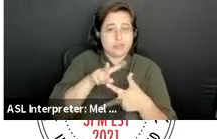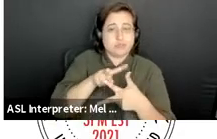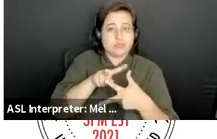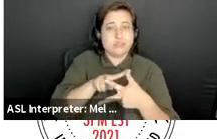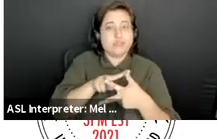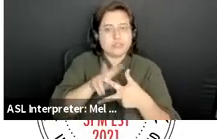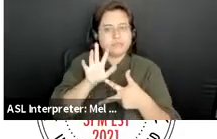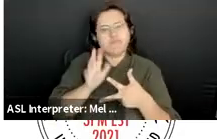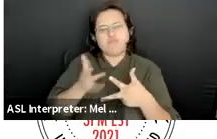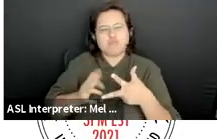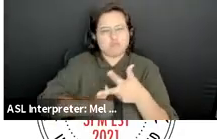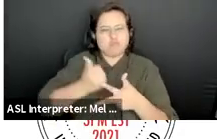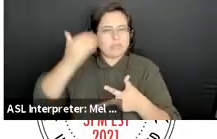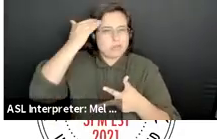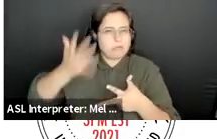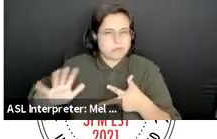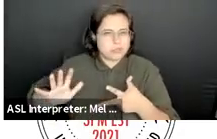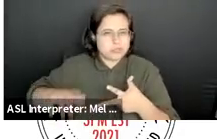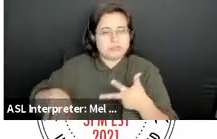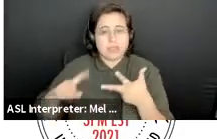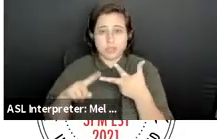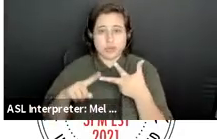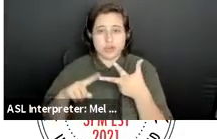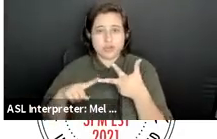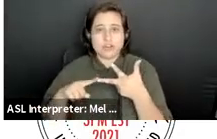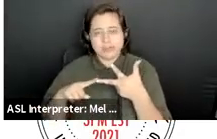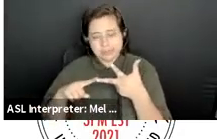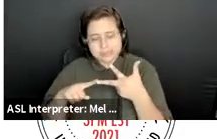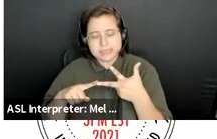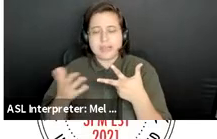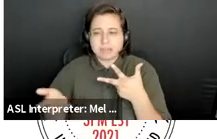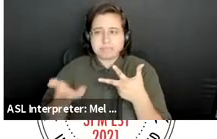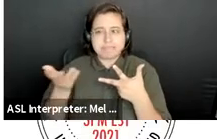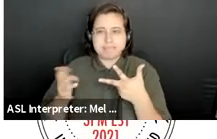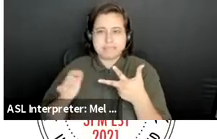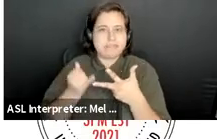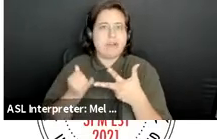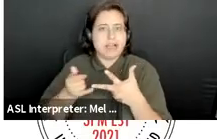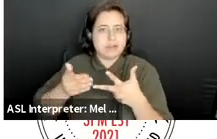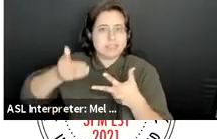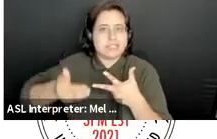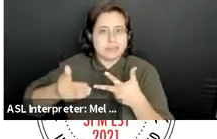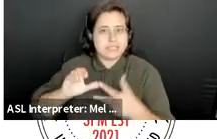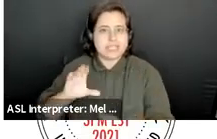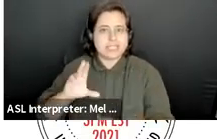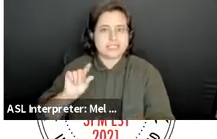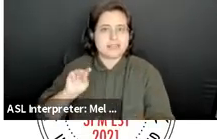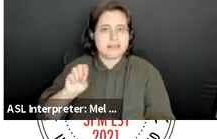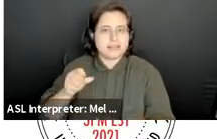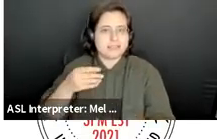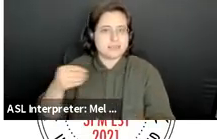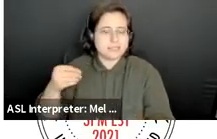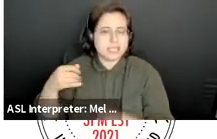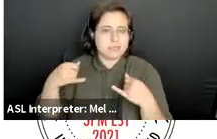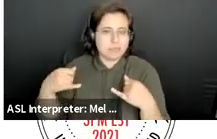be the most familiar to you, but the third that does come into play as that final step is Customs and Border Protection. For